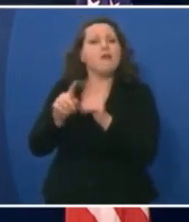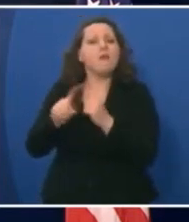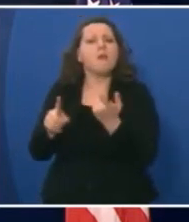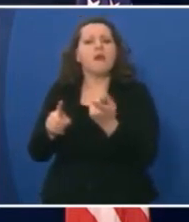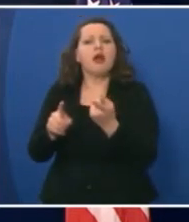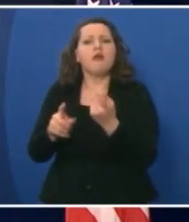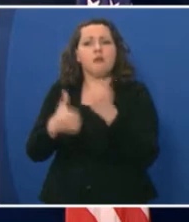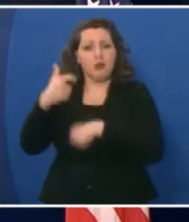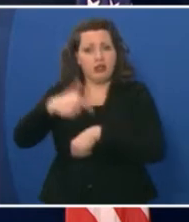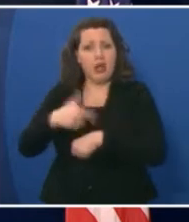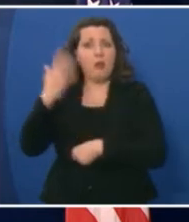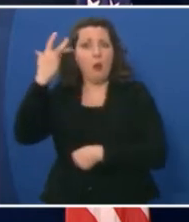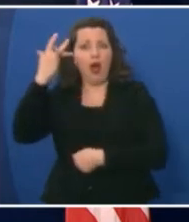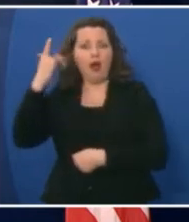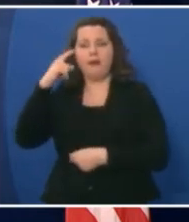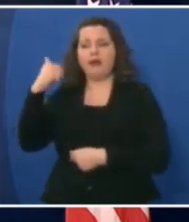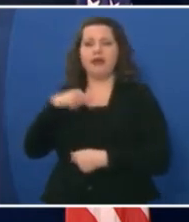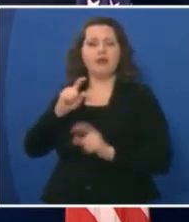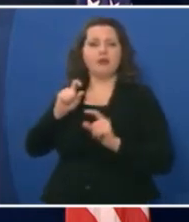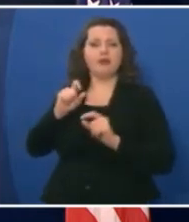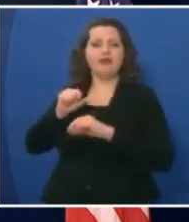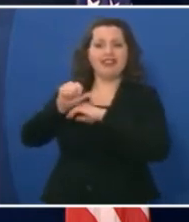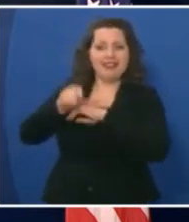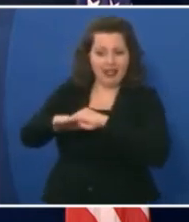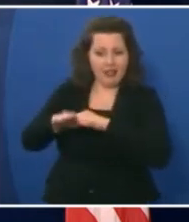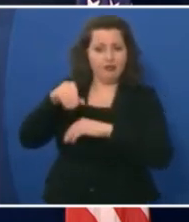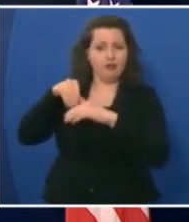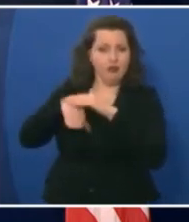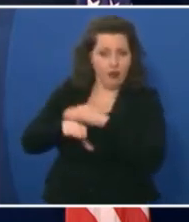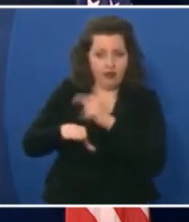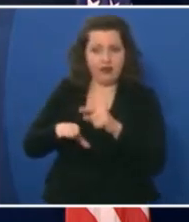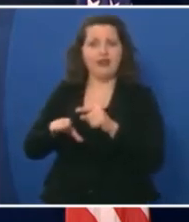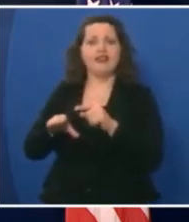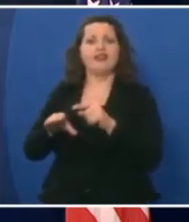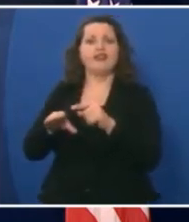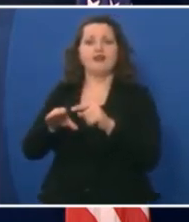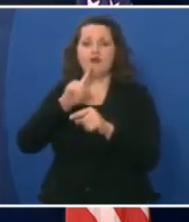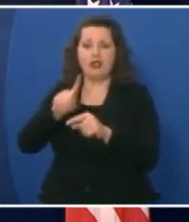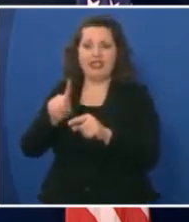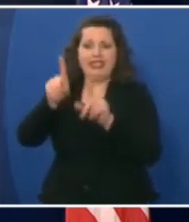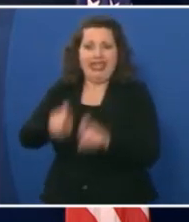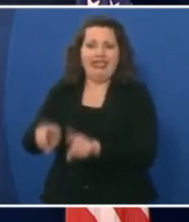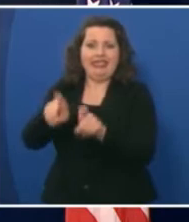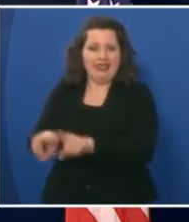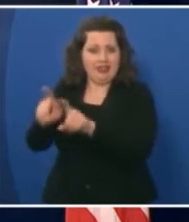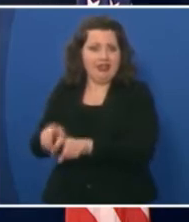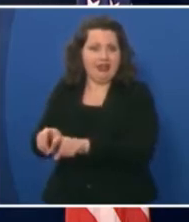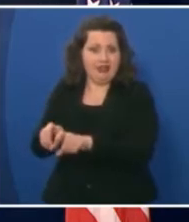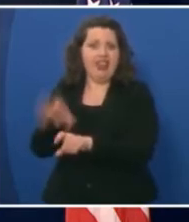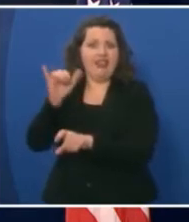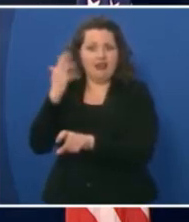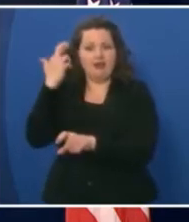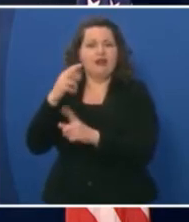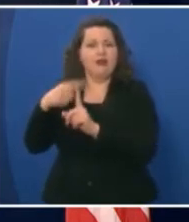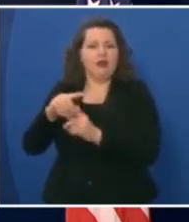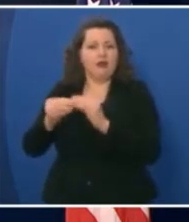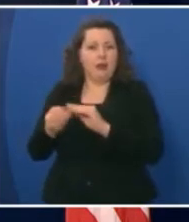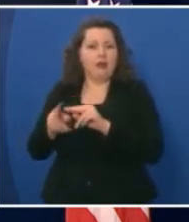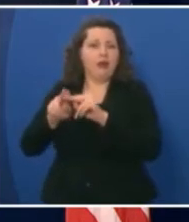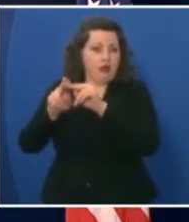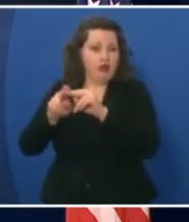we've proactively and strategically gone into that area to do some very aggressive testing based on maybe a long-term